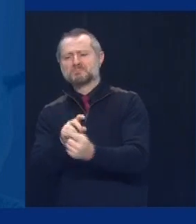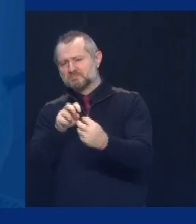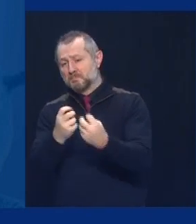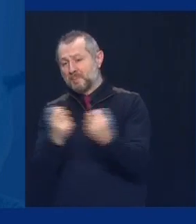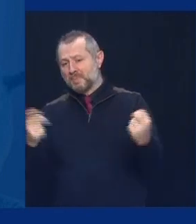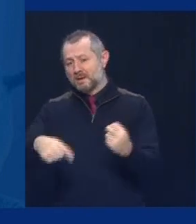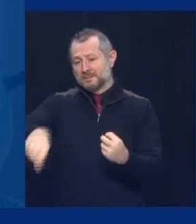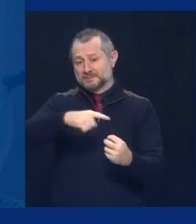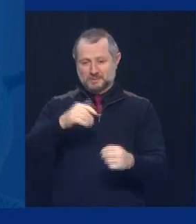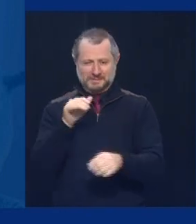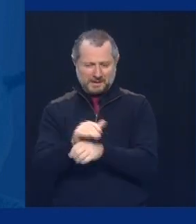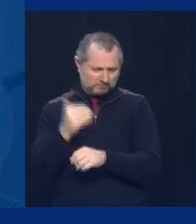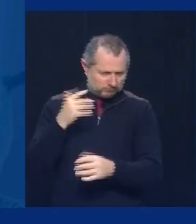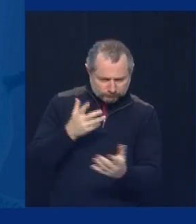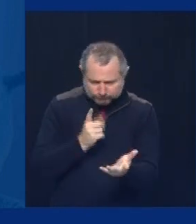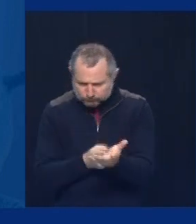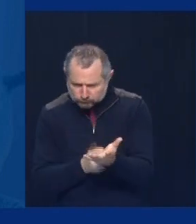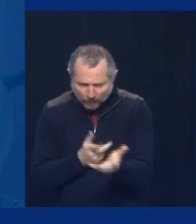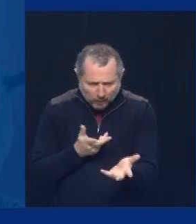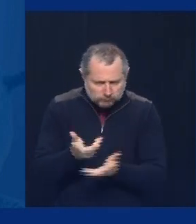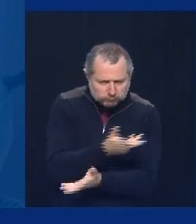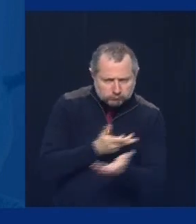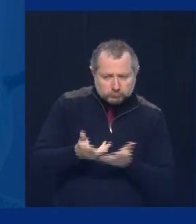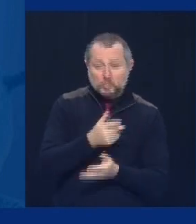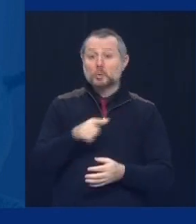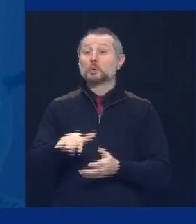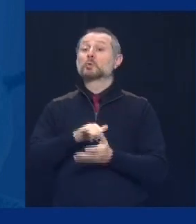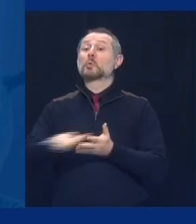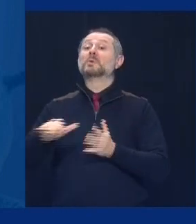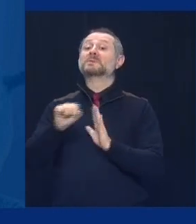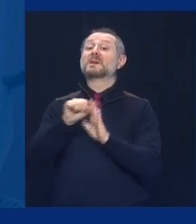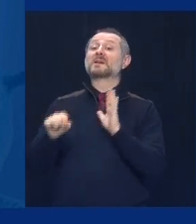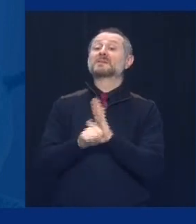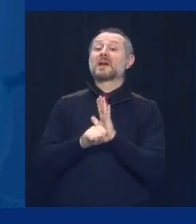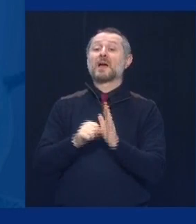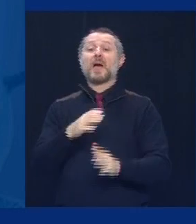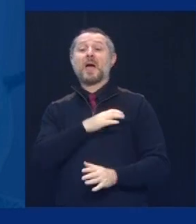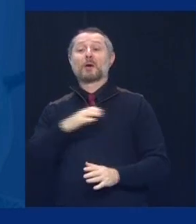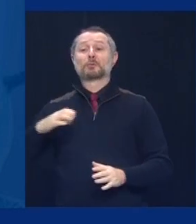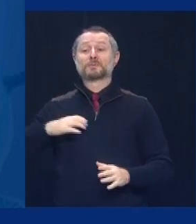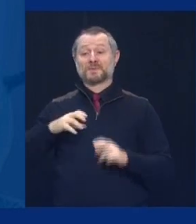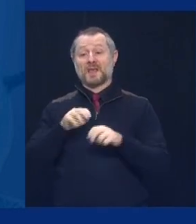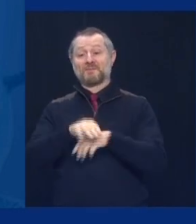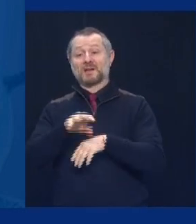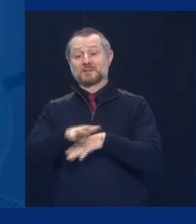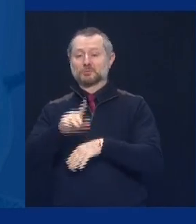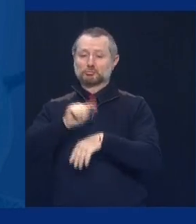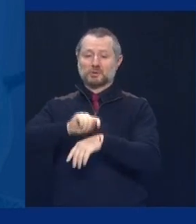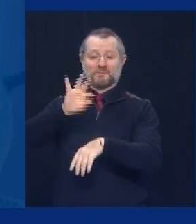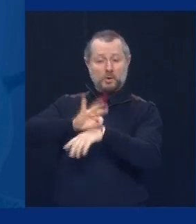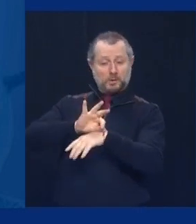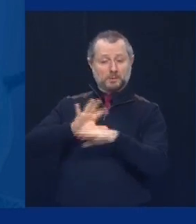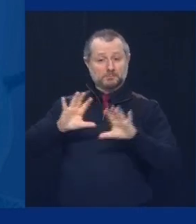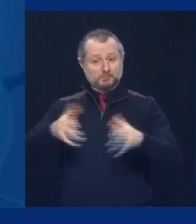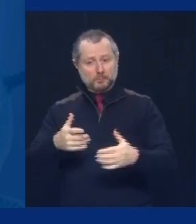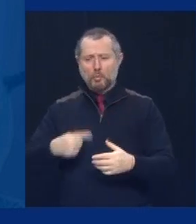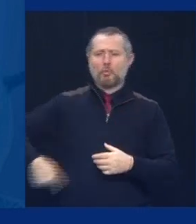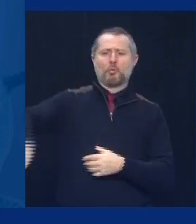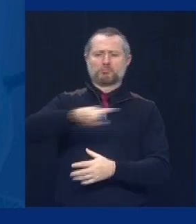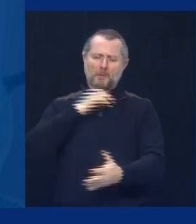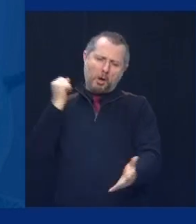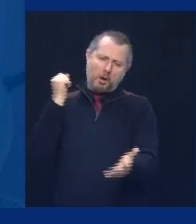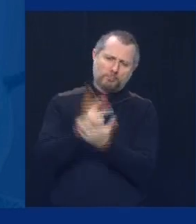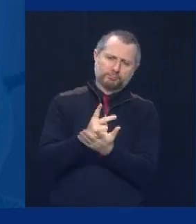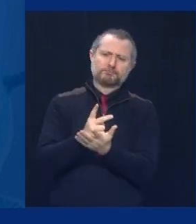night, and the New York State Clinical Advisory Task Force has approved unanimously the FDA decision to